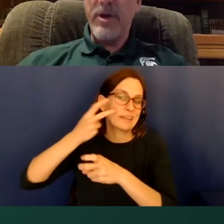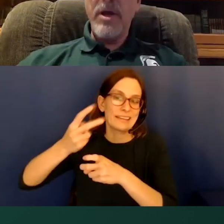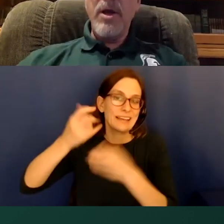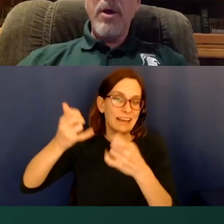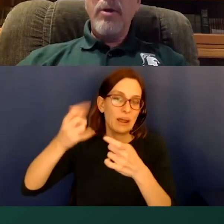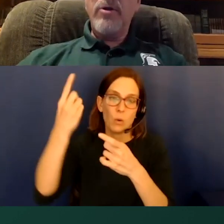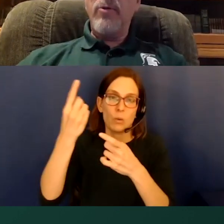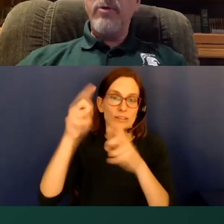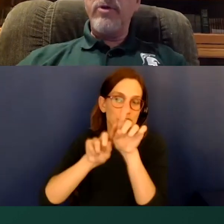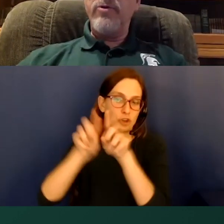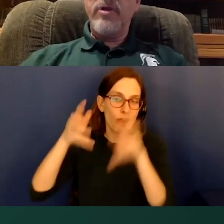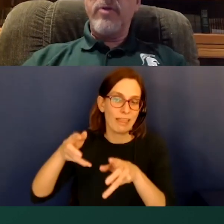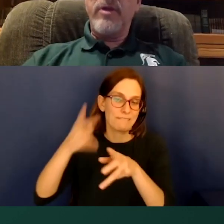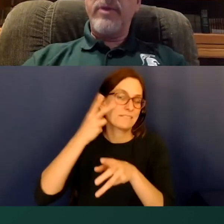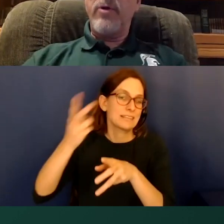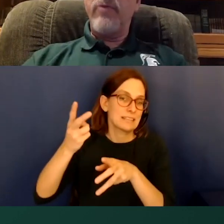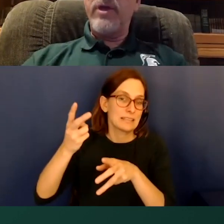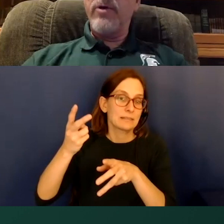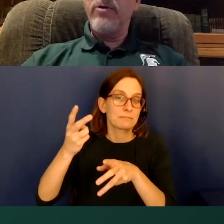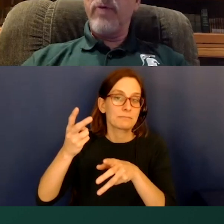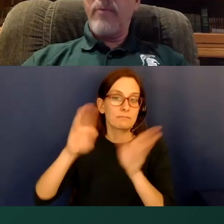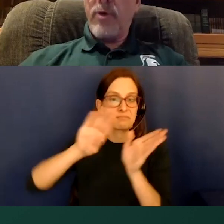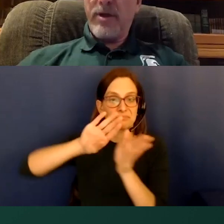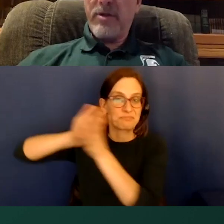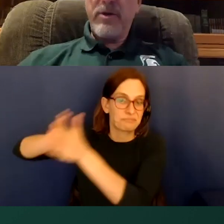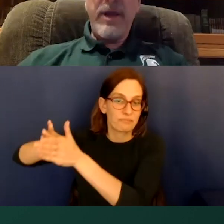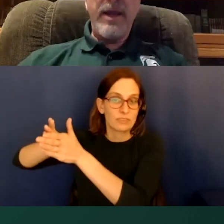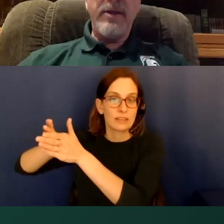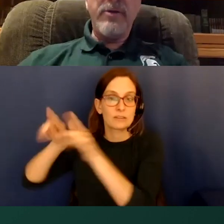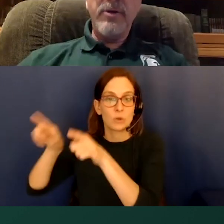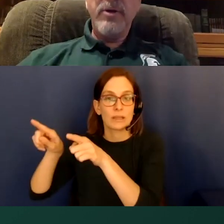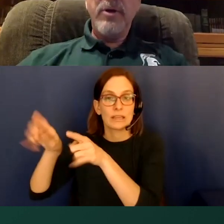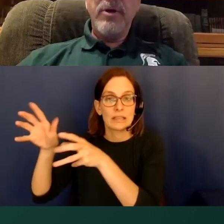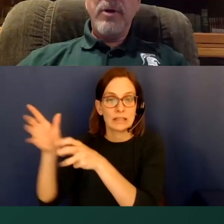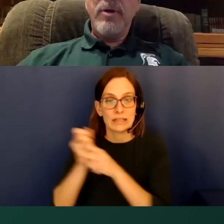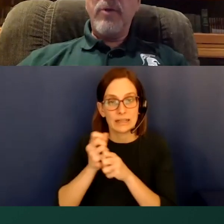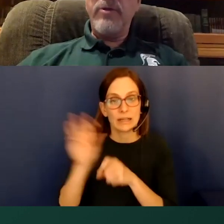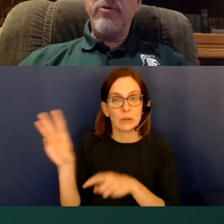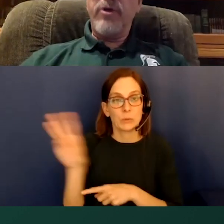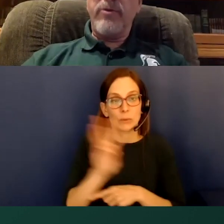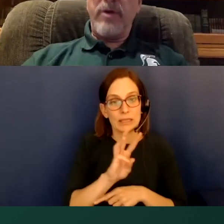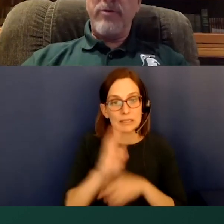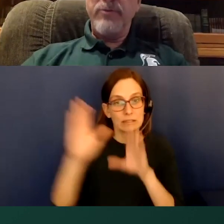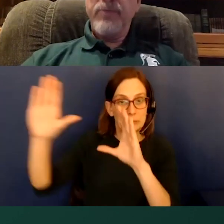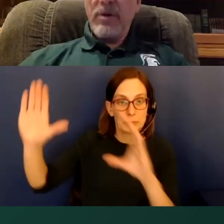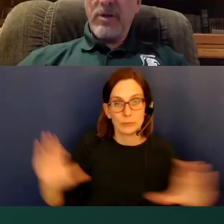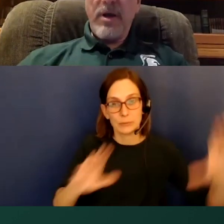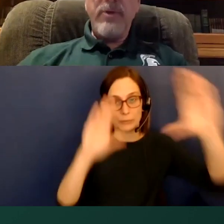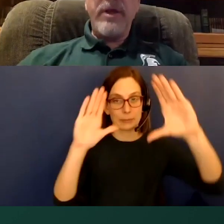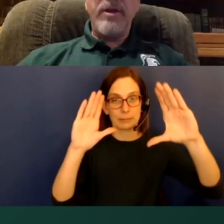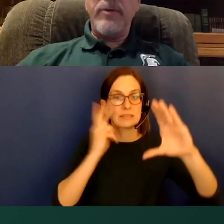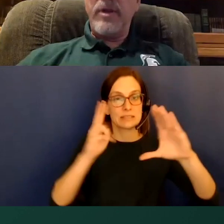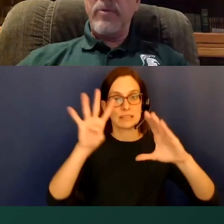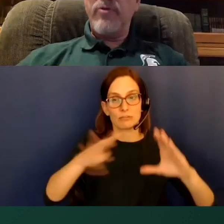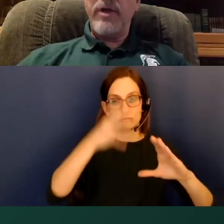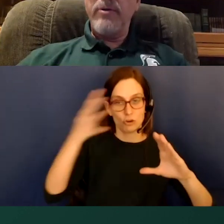map. So what we do is we simply go over here, grab west, and swing the chart around. So now we